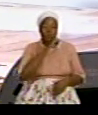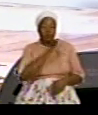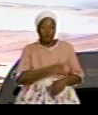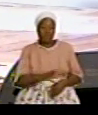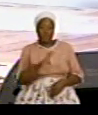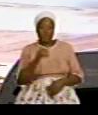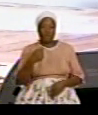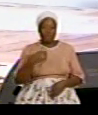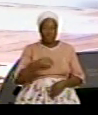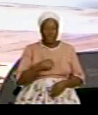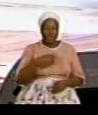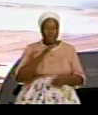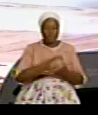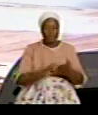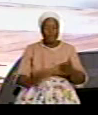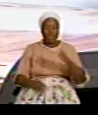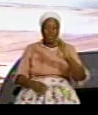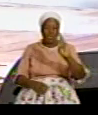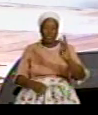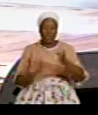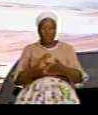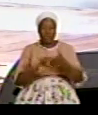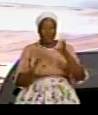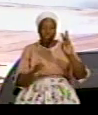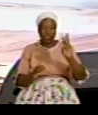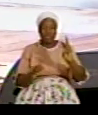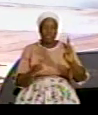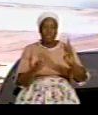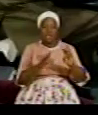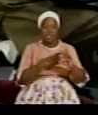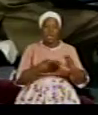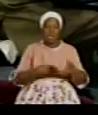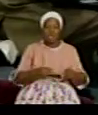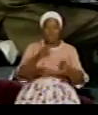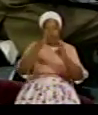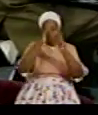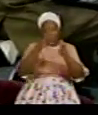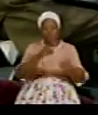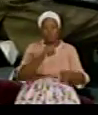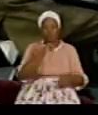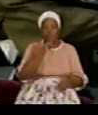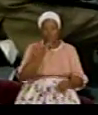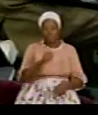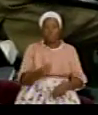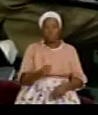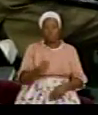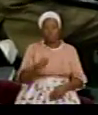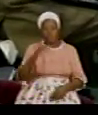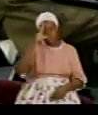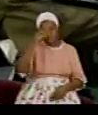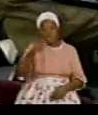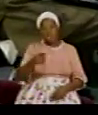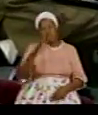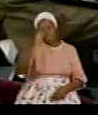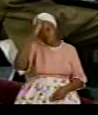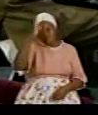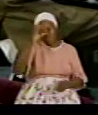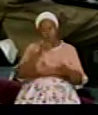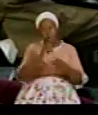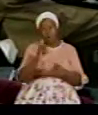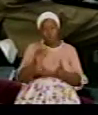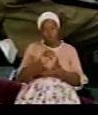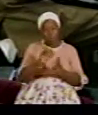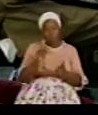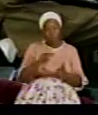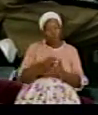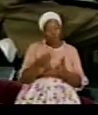verse 6, it says, and honor not his father or his